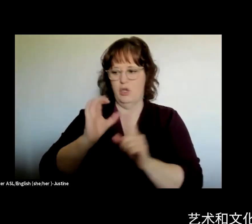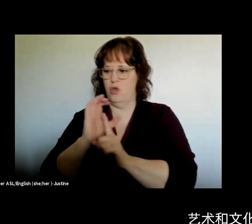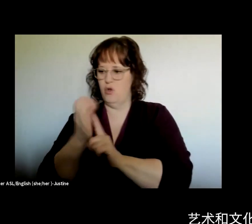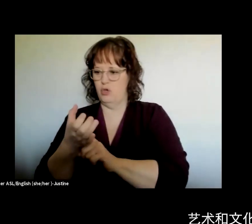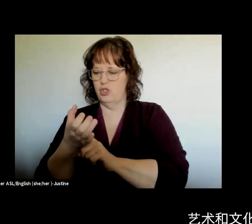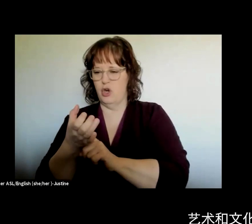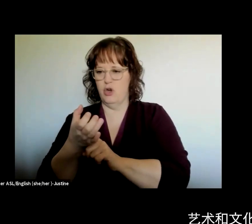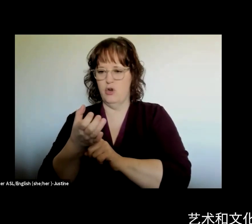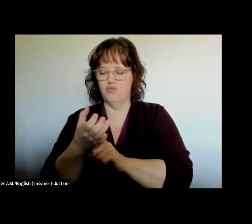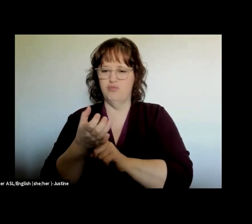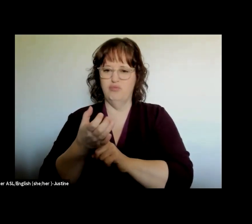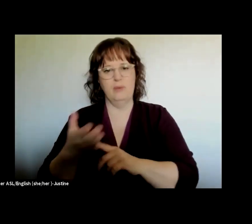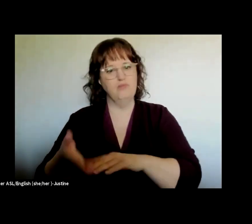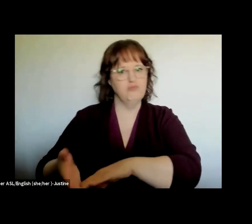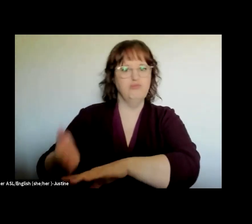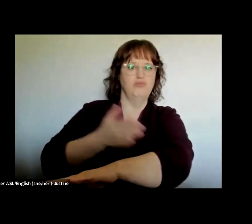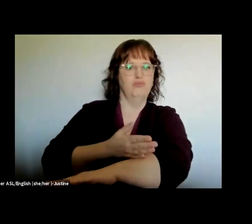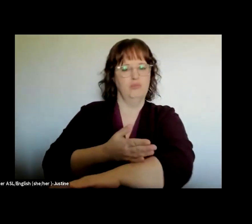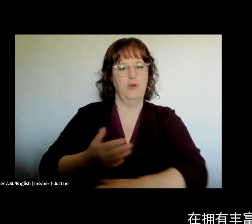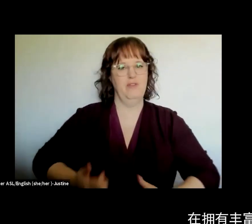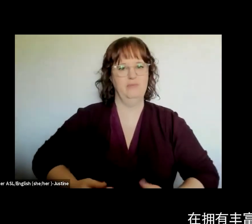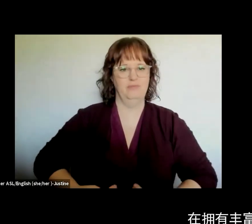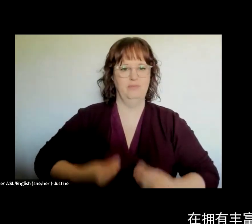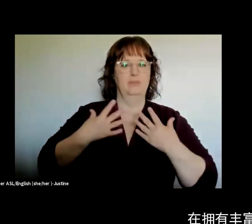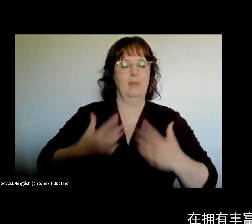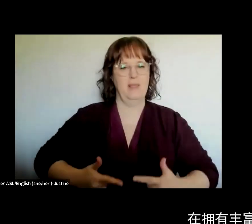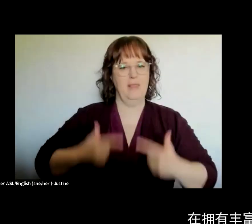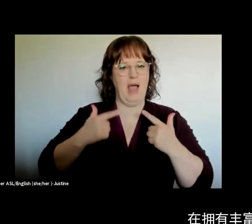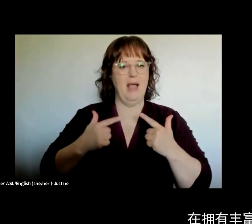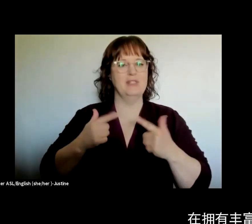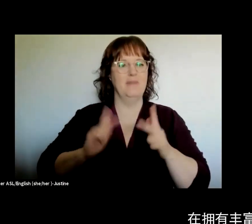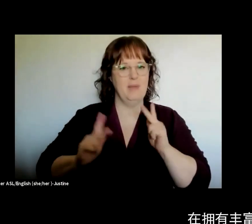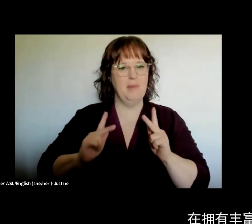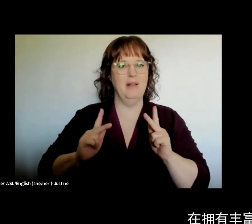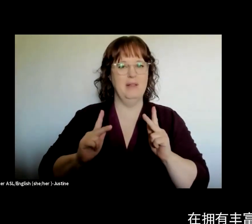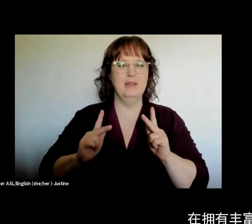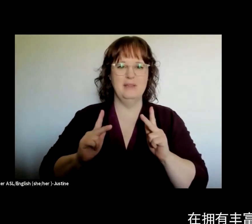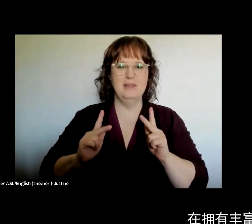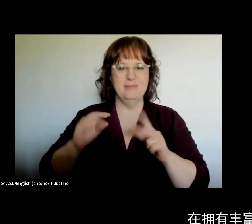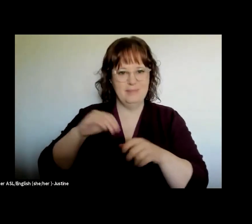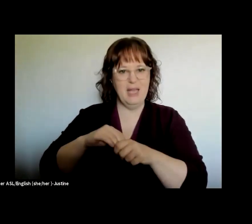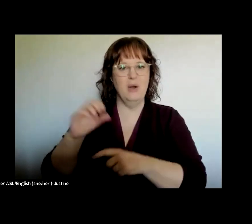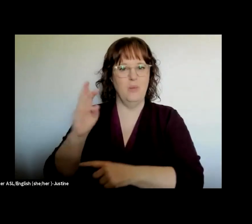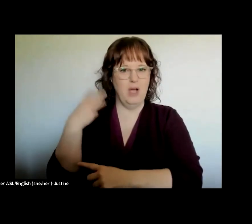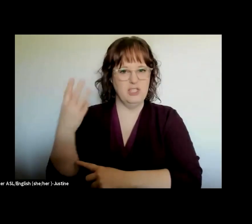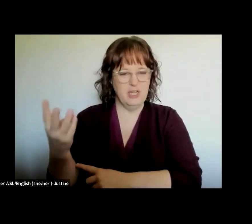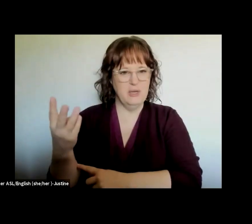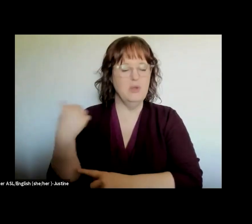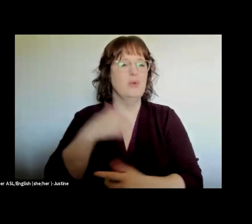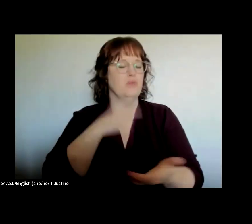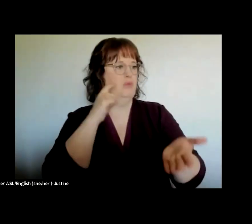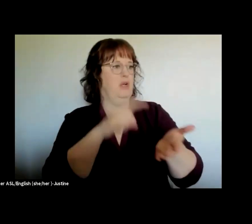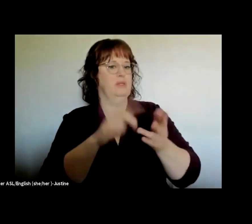the lives of Washingtonians? We found that people in communities with abundant cultural resources are more